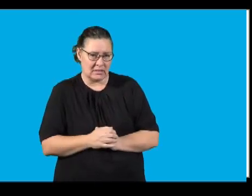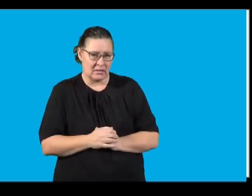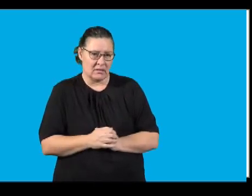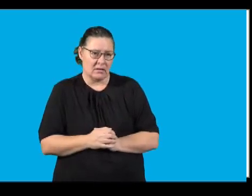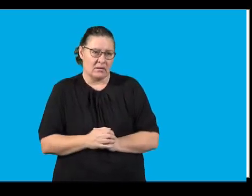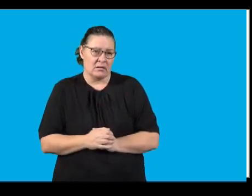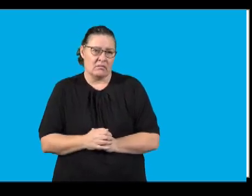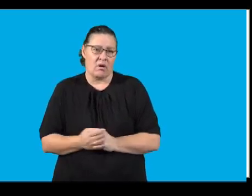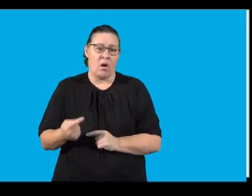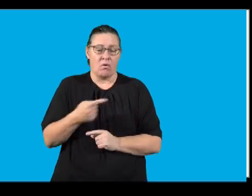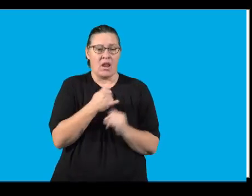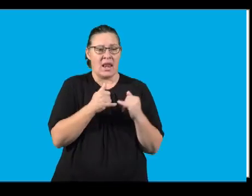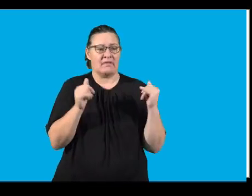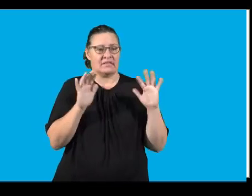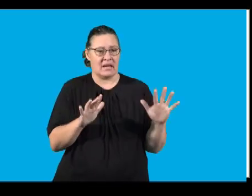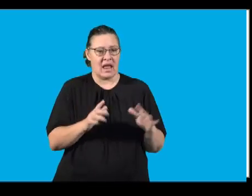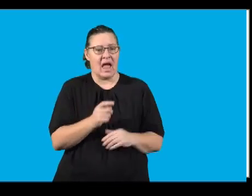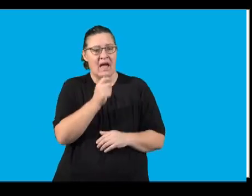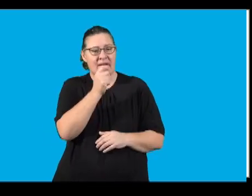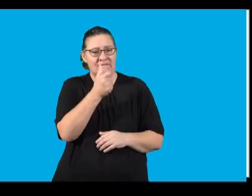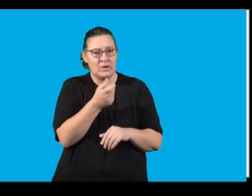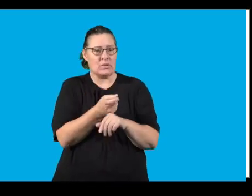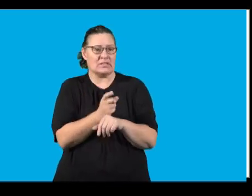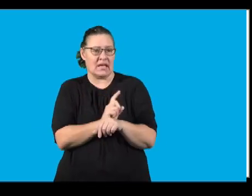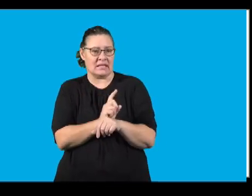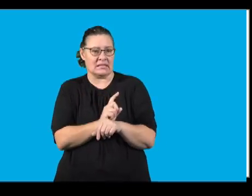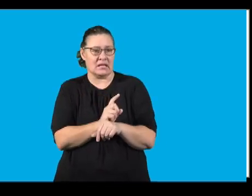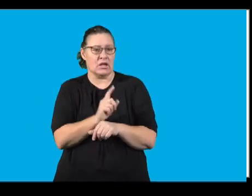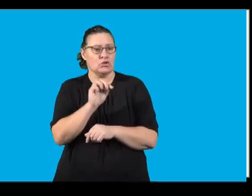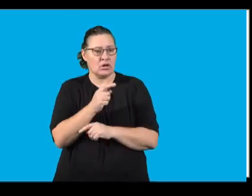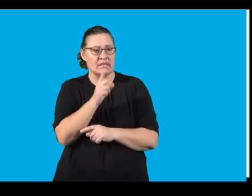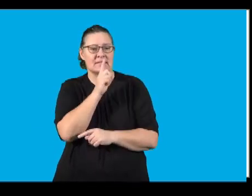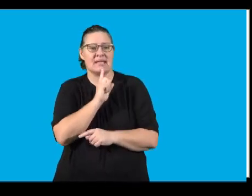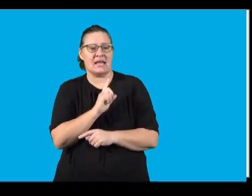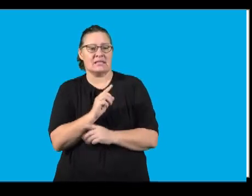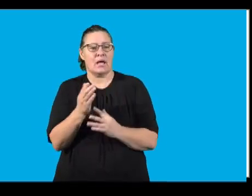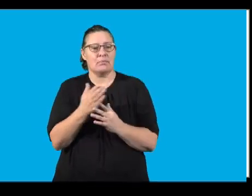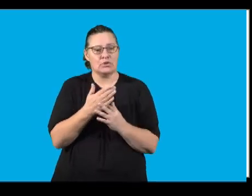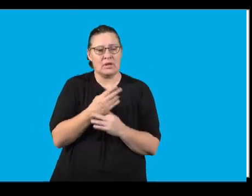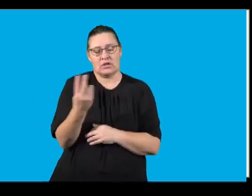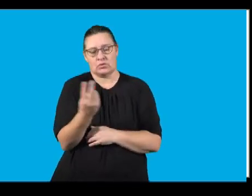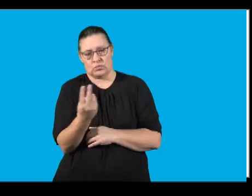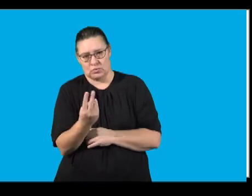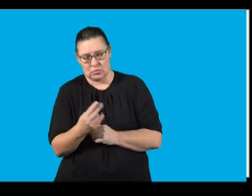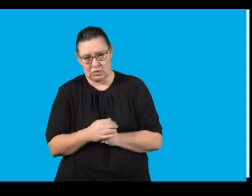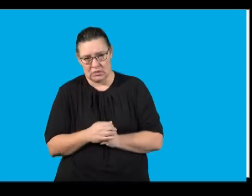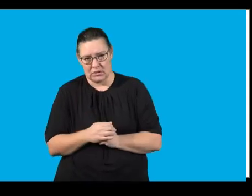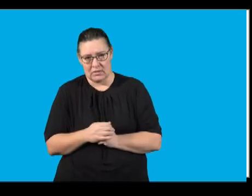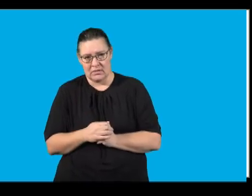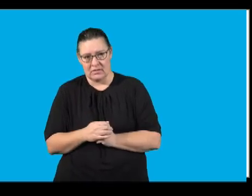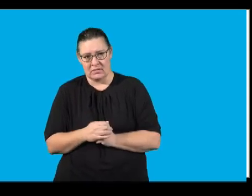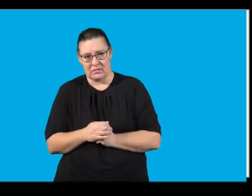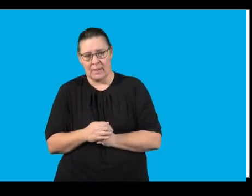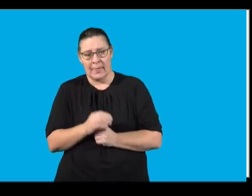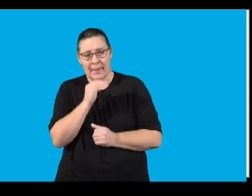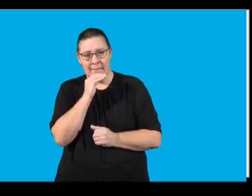means. So when I go to line 10, a few seconds of truculent silence between the 2 of